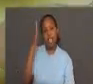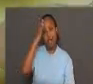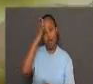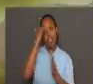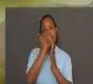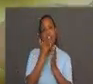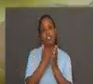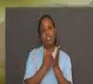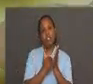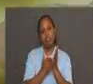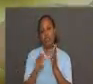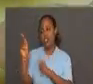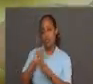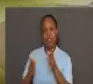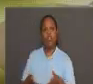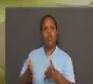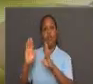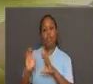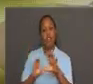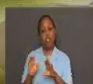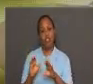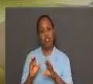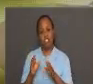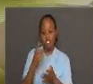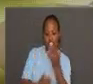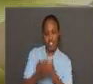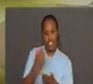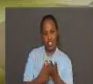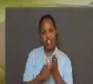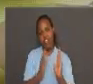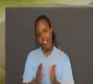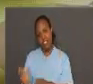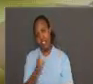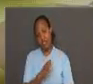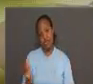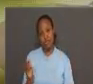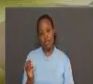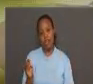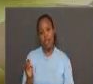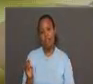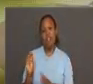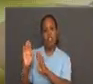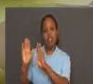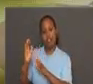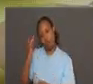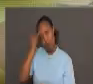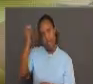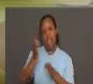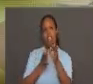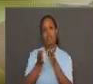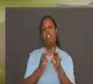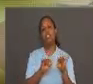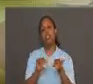Framed agendas allow the public to form discussion groups and express